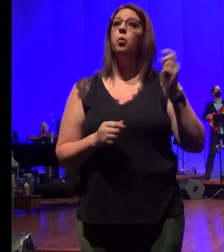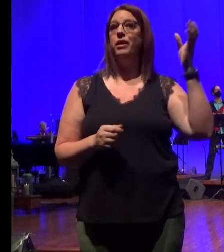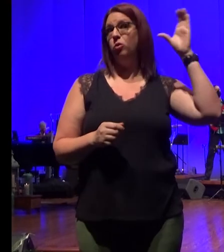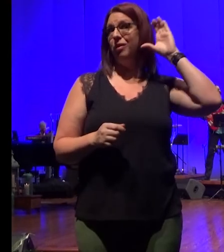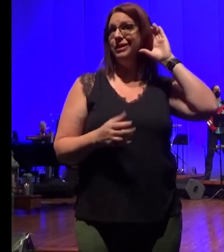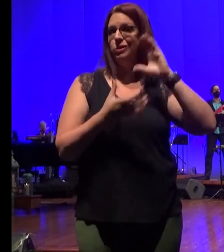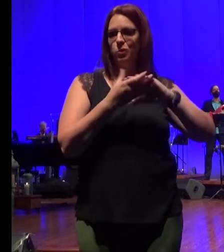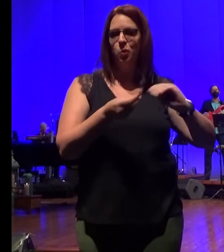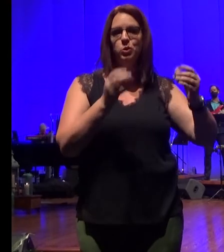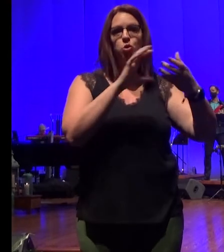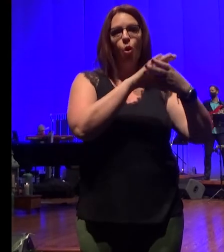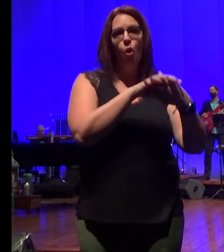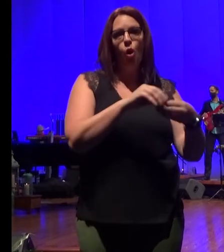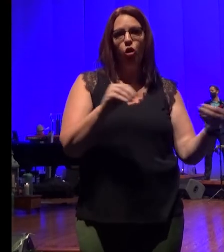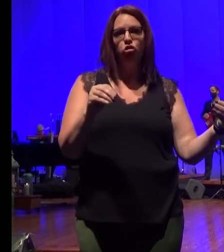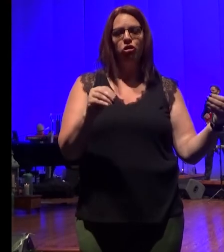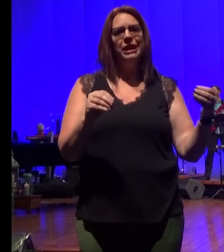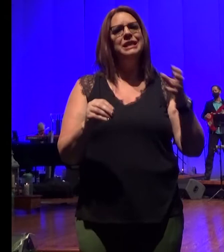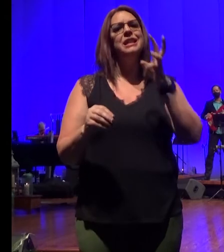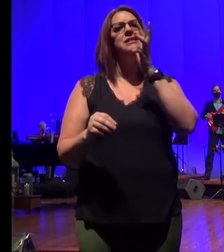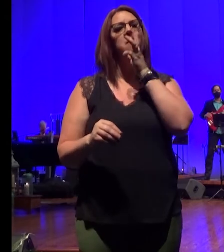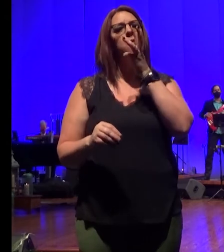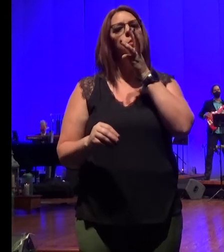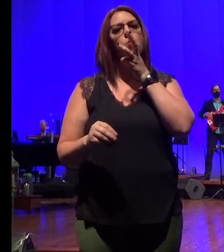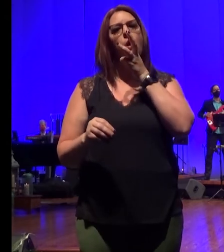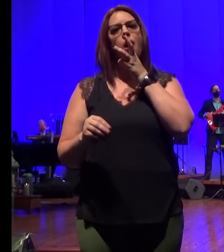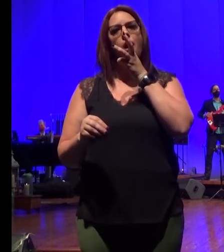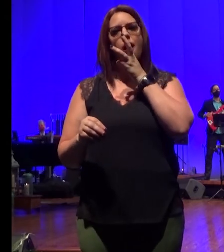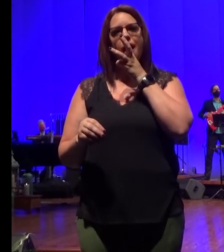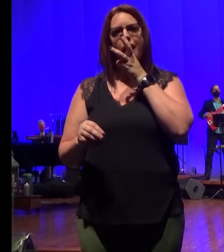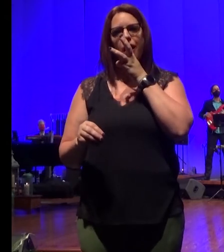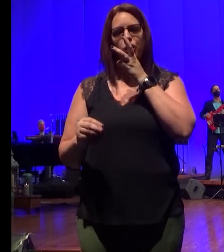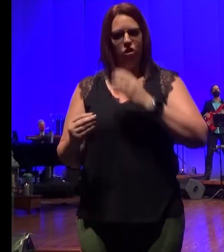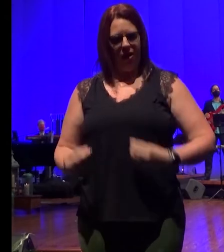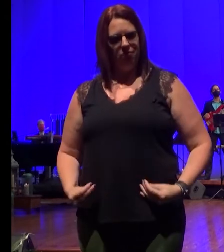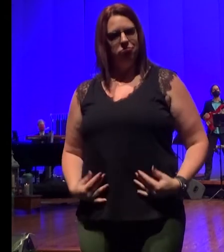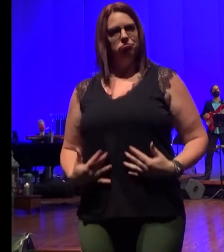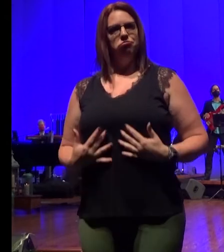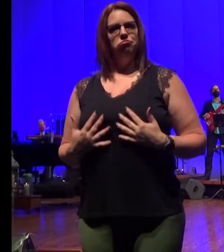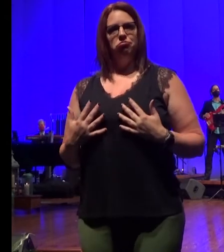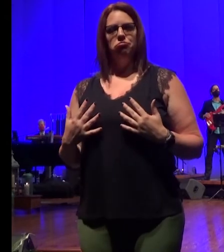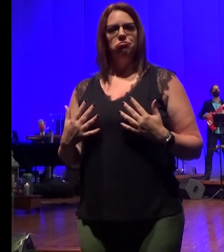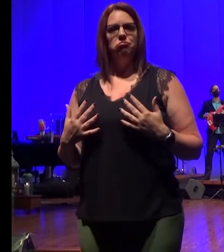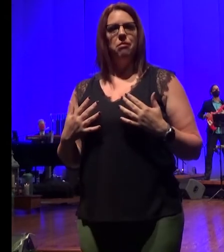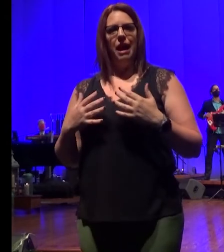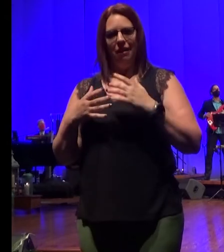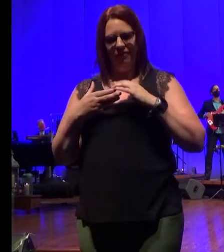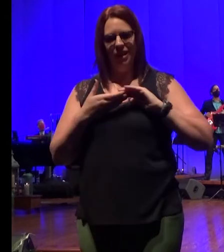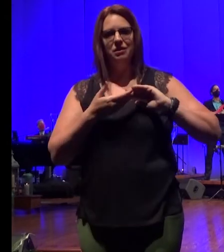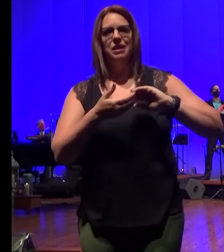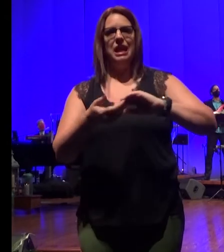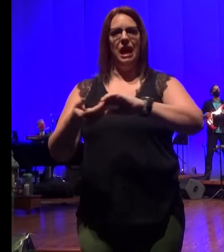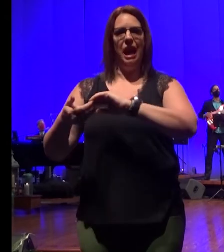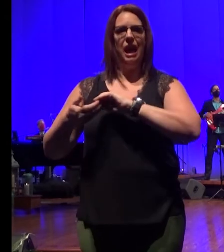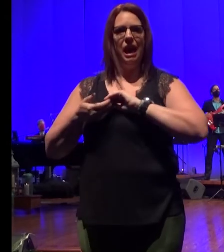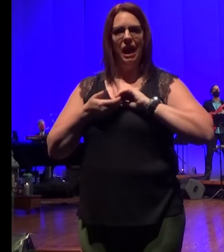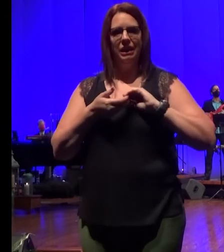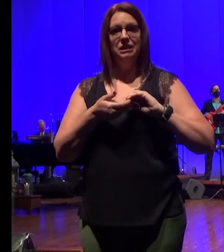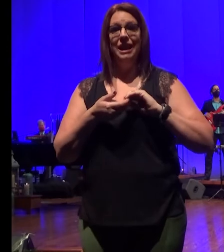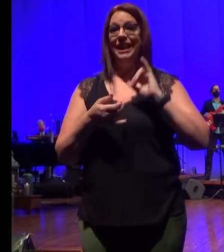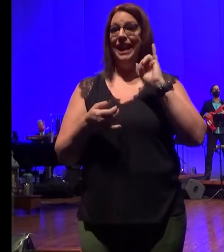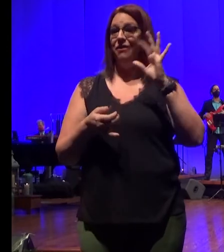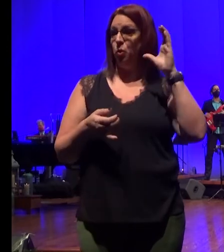water that breaks the fever of our isolation. If we listen closely enough, we are soothed